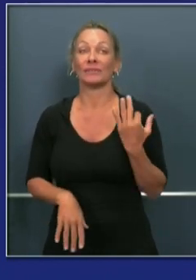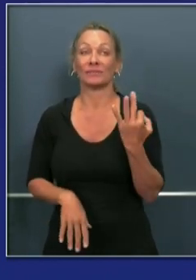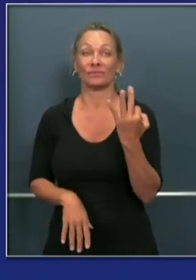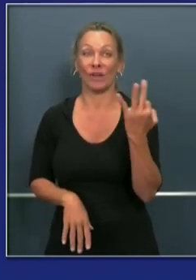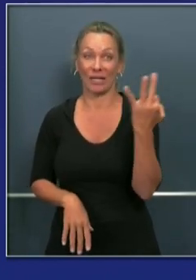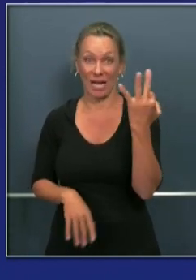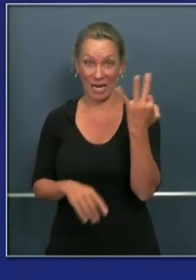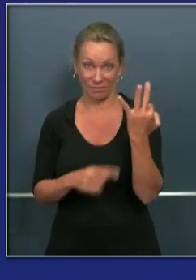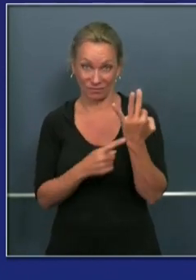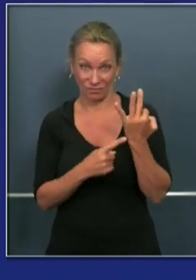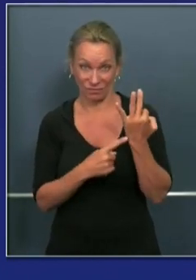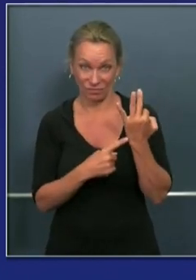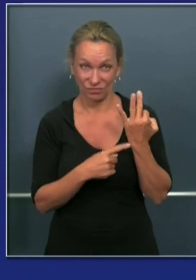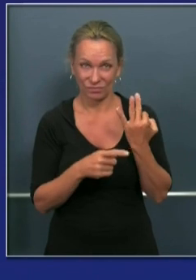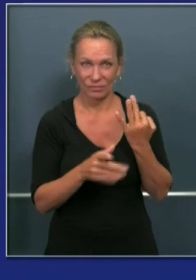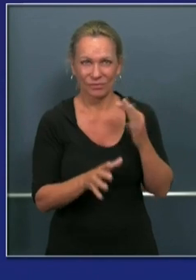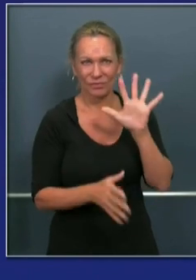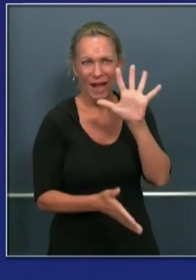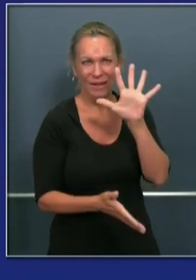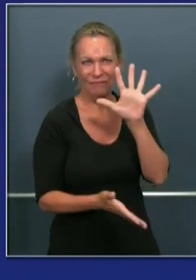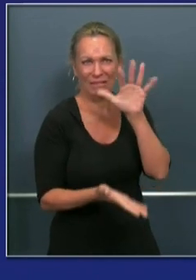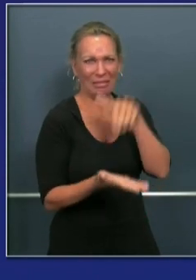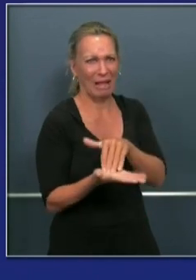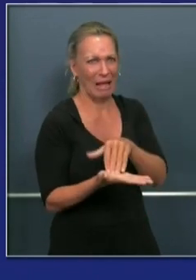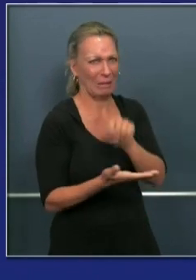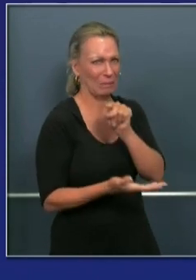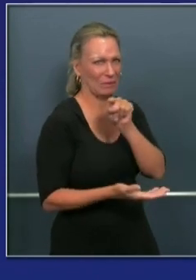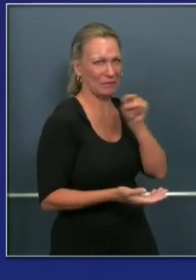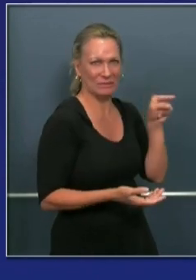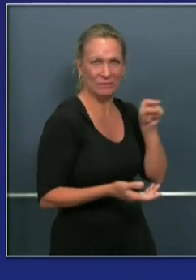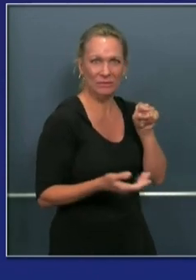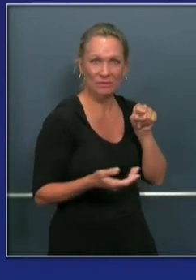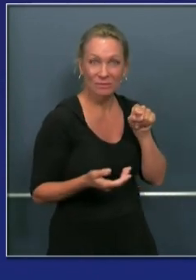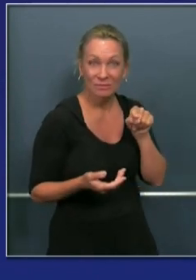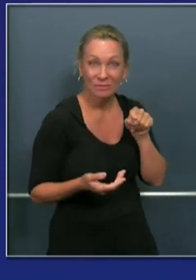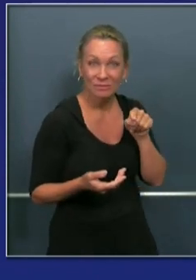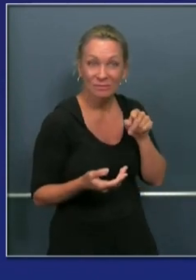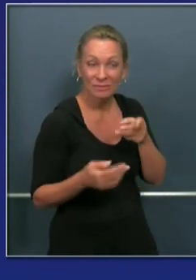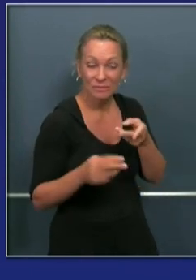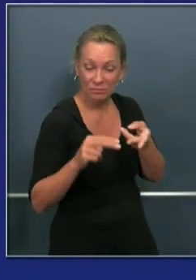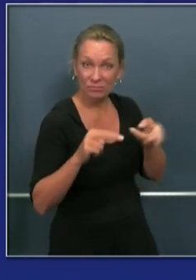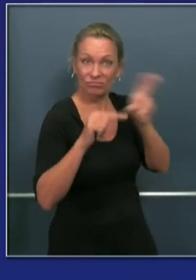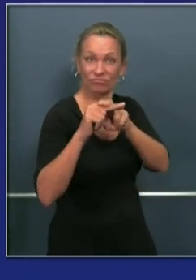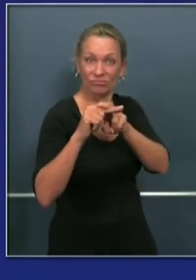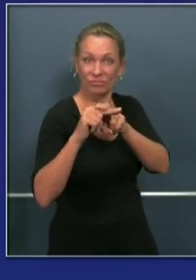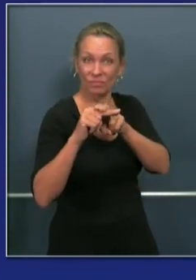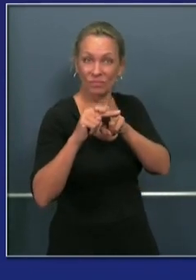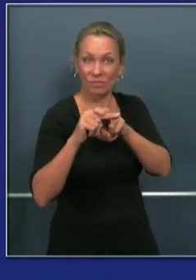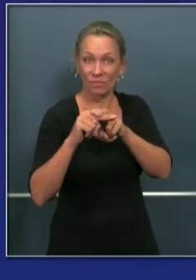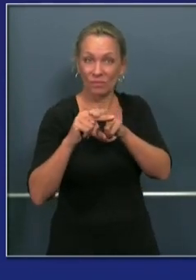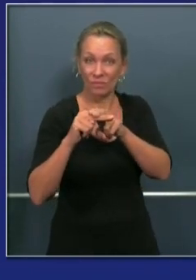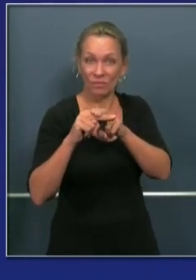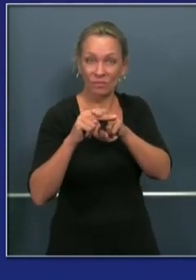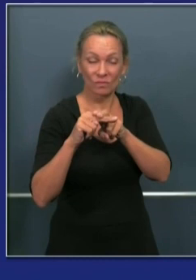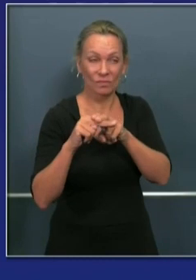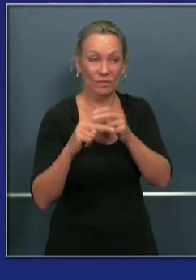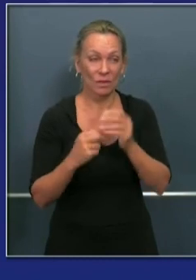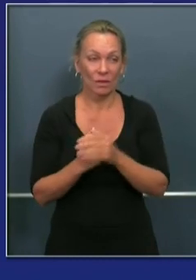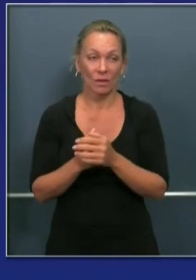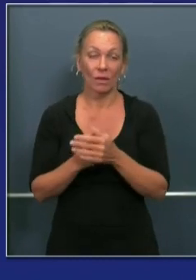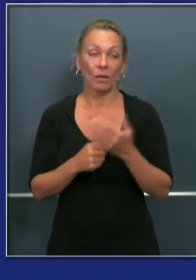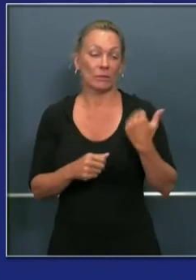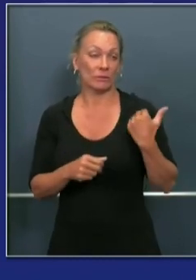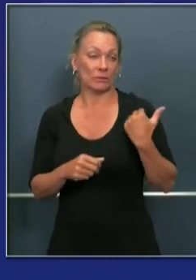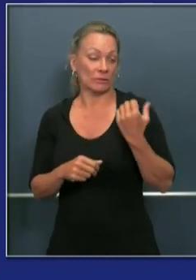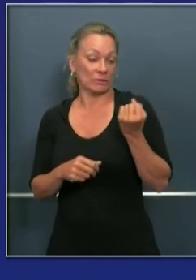4,810. And of course, you see the Sunday numbers. This is the latest reporting period, 5,307 cases. That represents